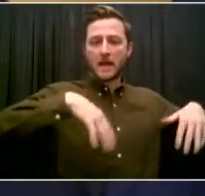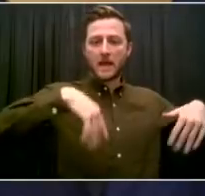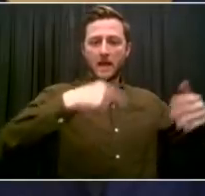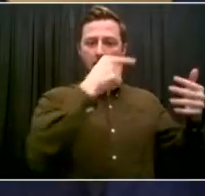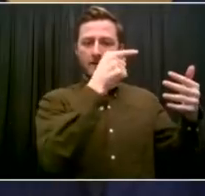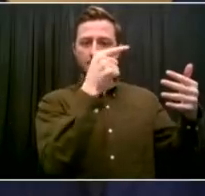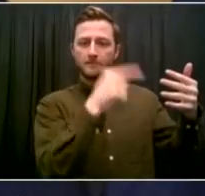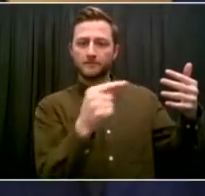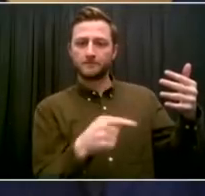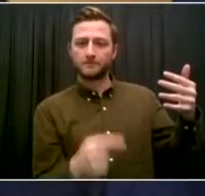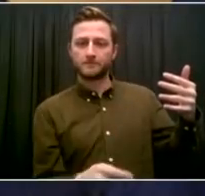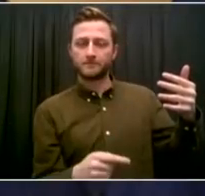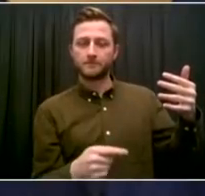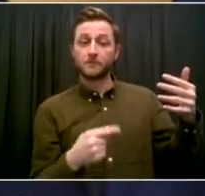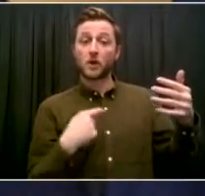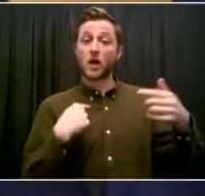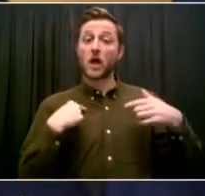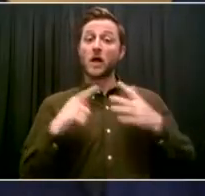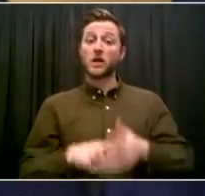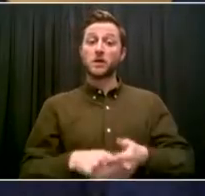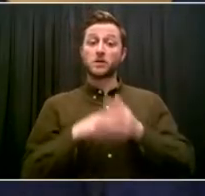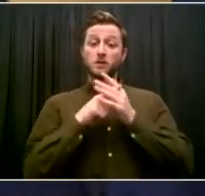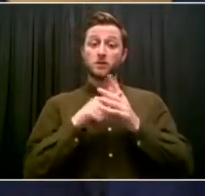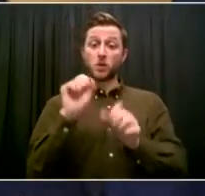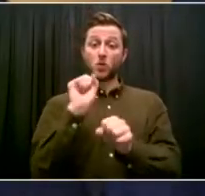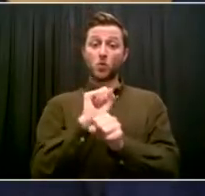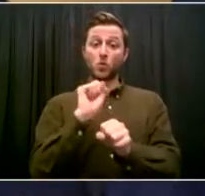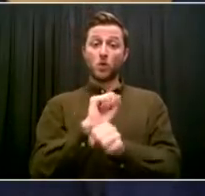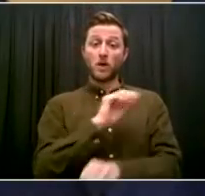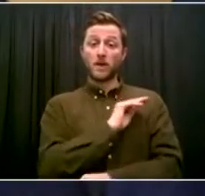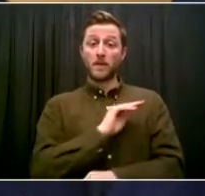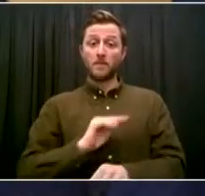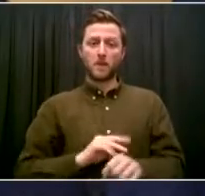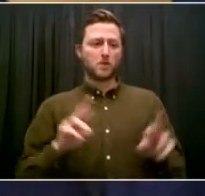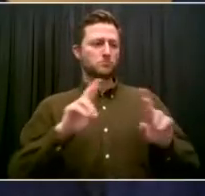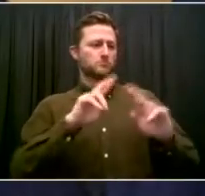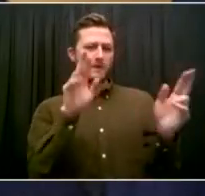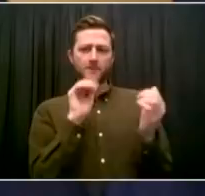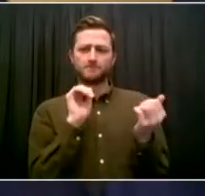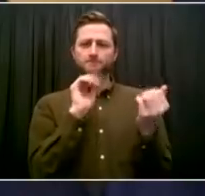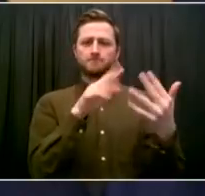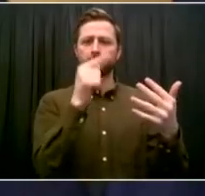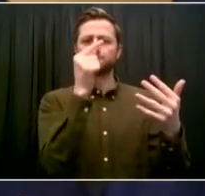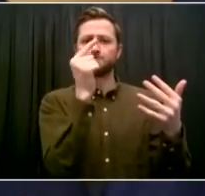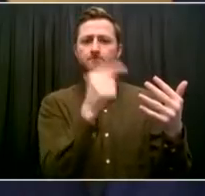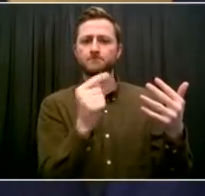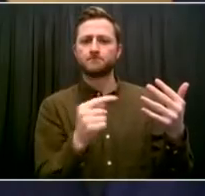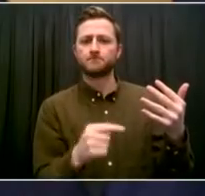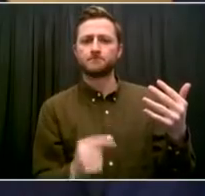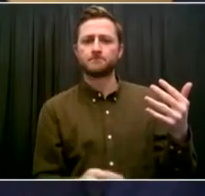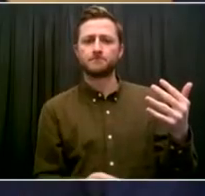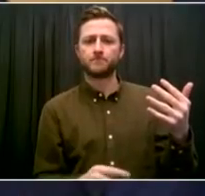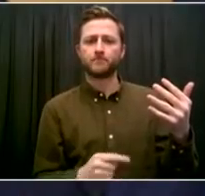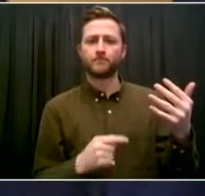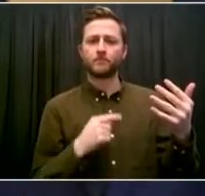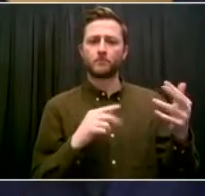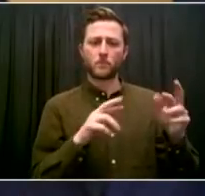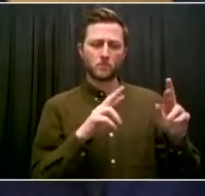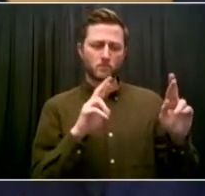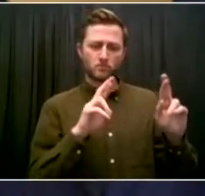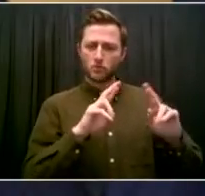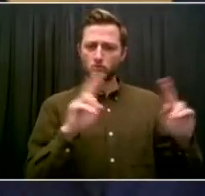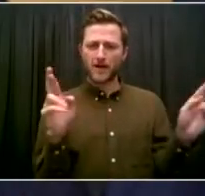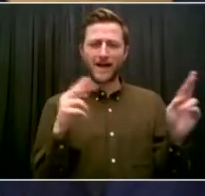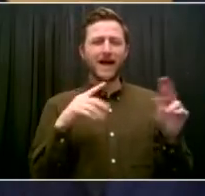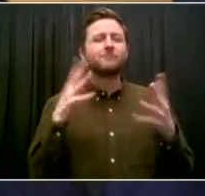responsibility, and we want the ball in our hand right now to turn our city around. Not what happened under previous administrations,